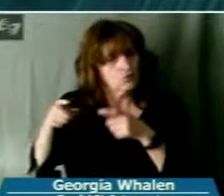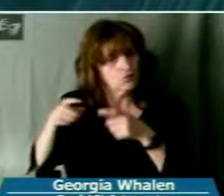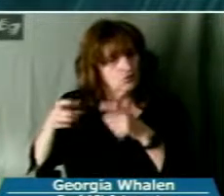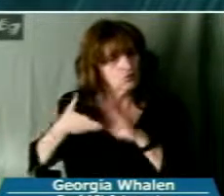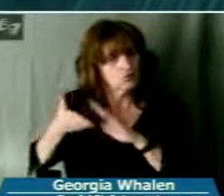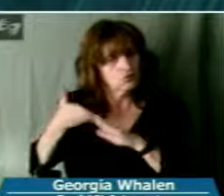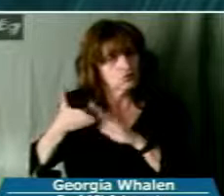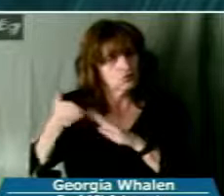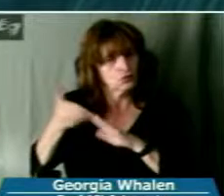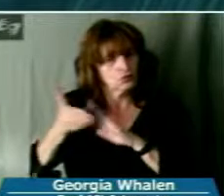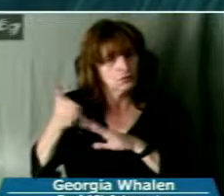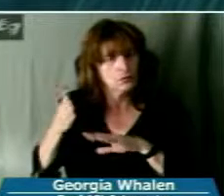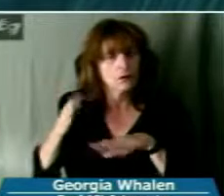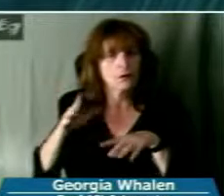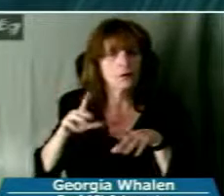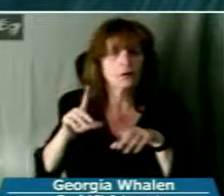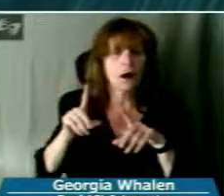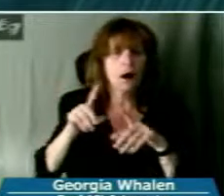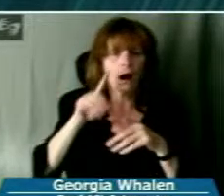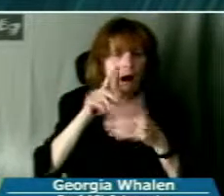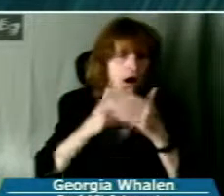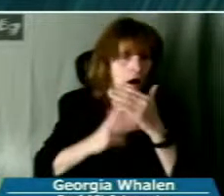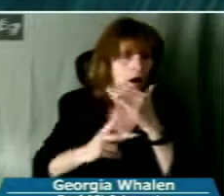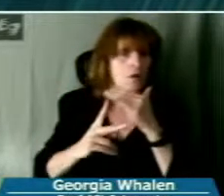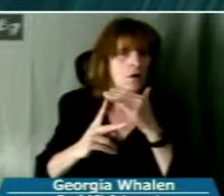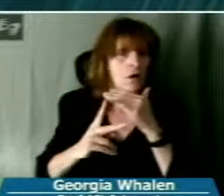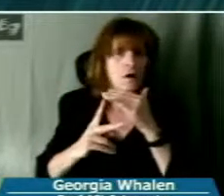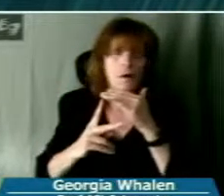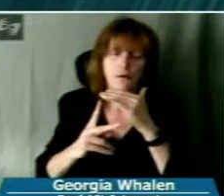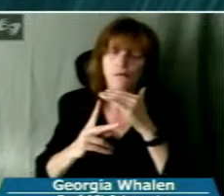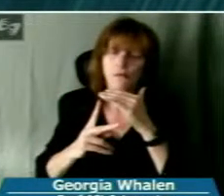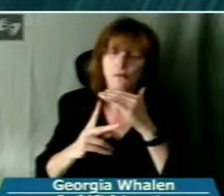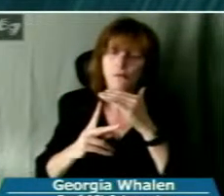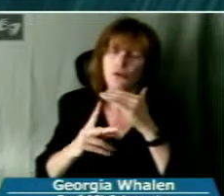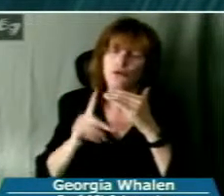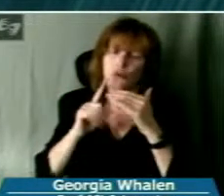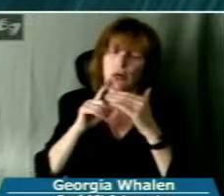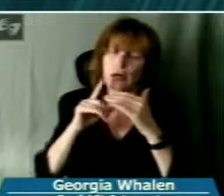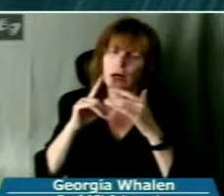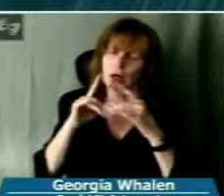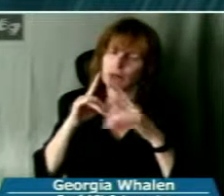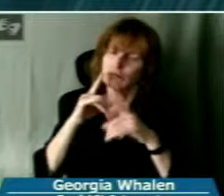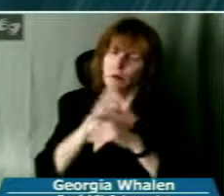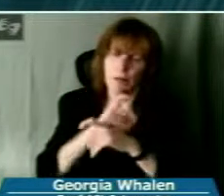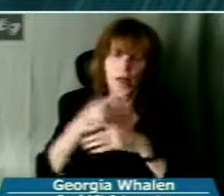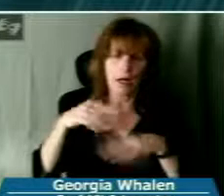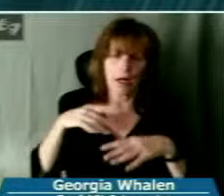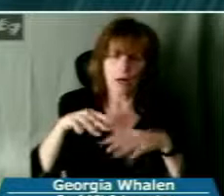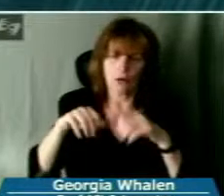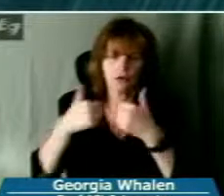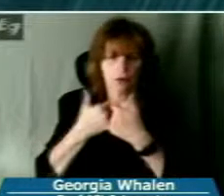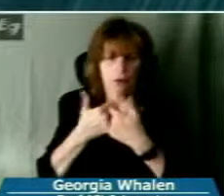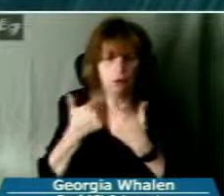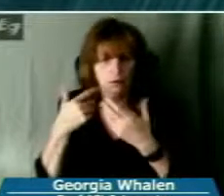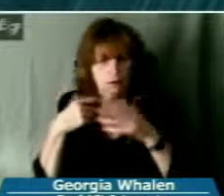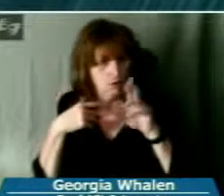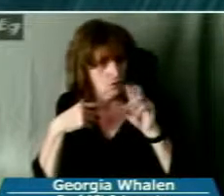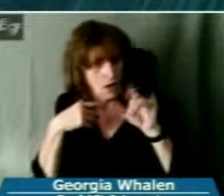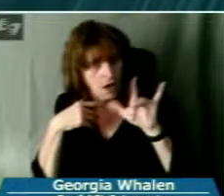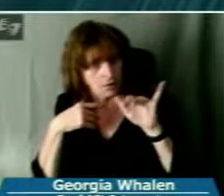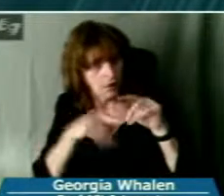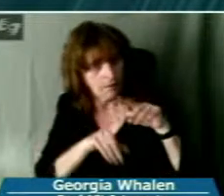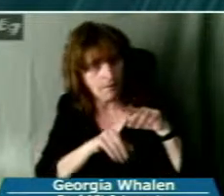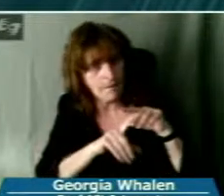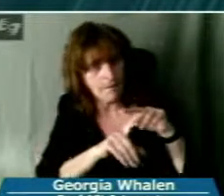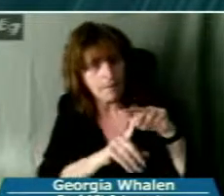the number of people we would need to do that. It was very difficult when all of the results came in so quickly from the Roslyn. When you look at the mass testing